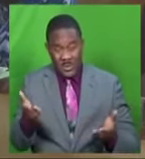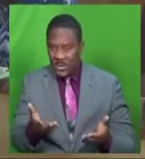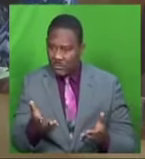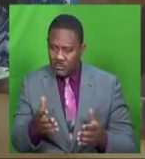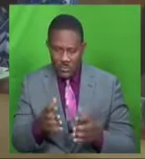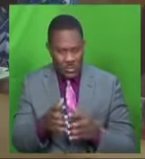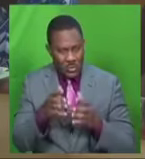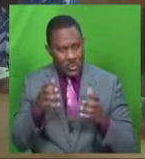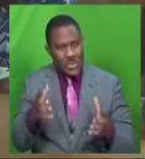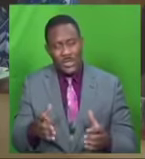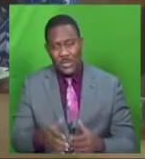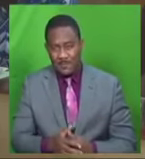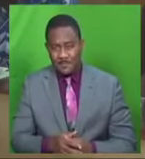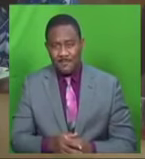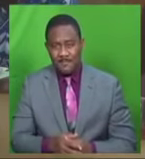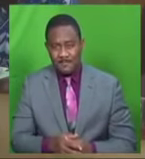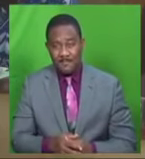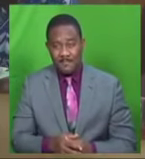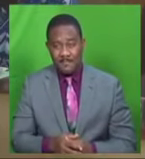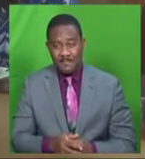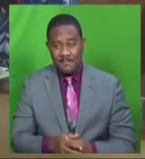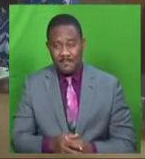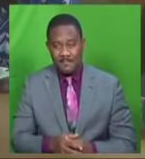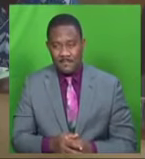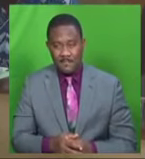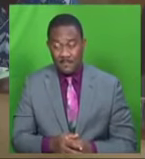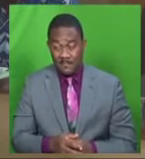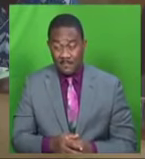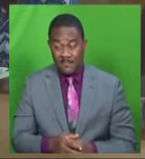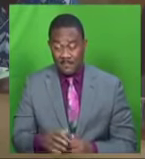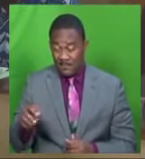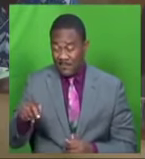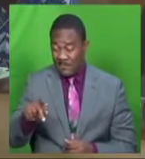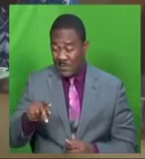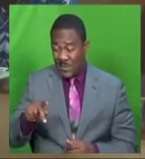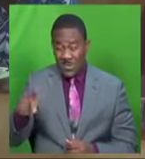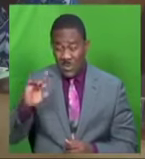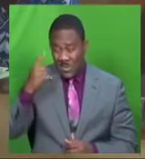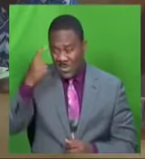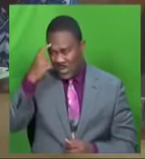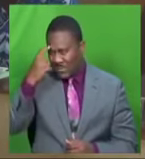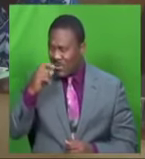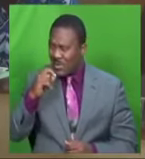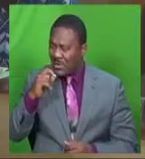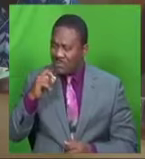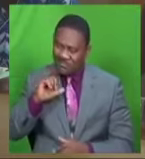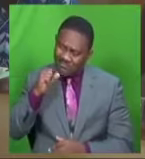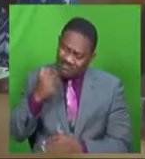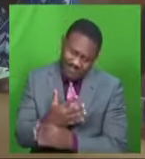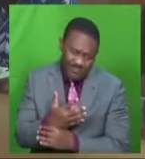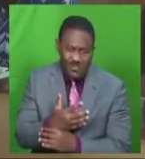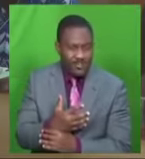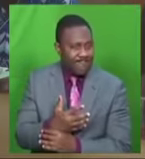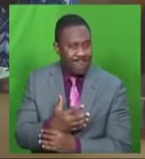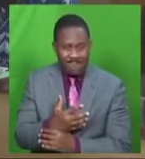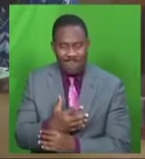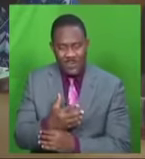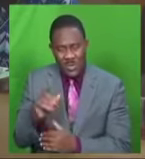This is a government that we can describe as the most insensitive government of our time. Why am I saying this, Mr.